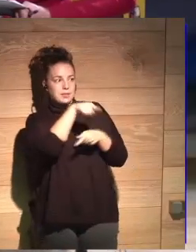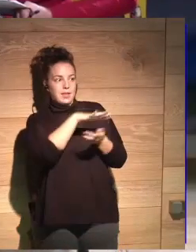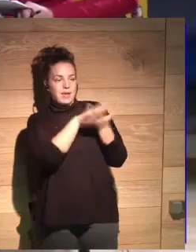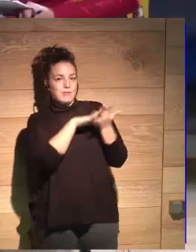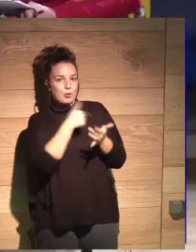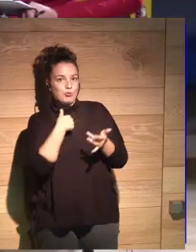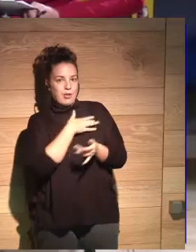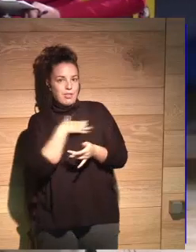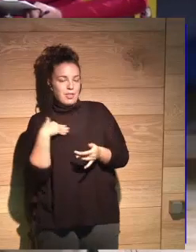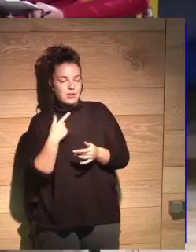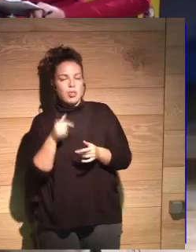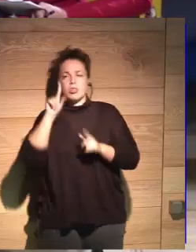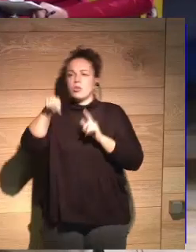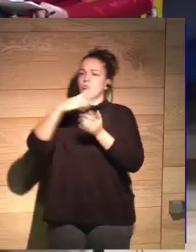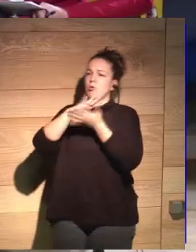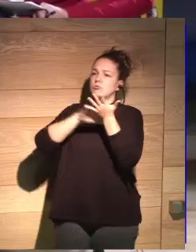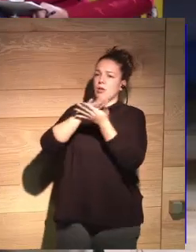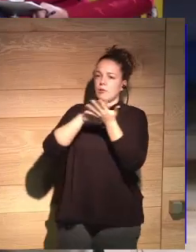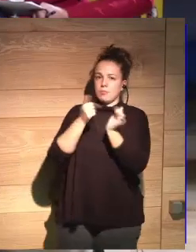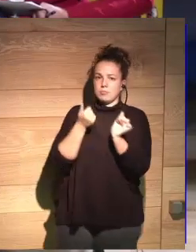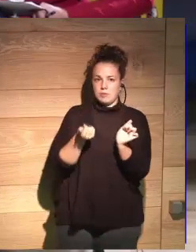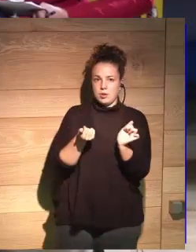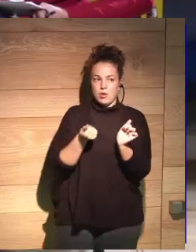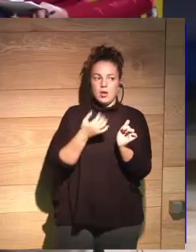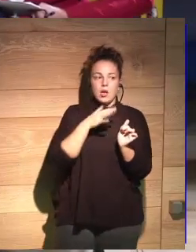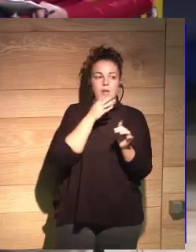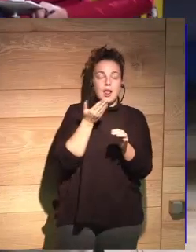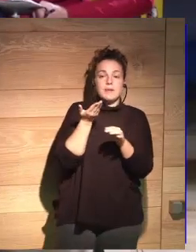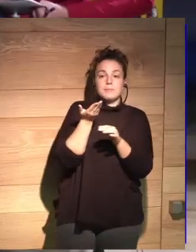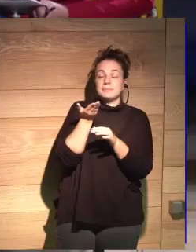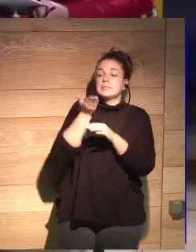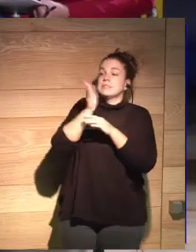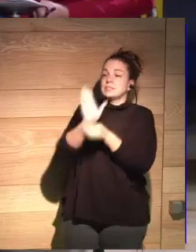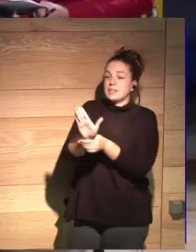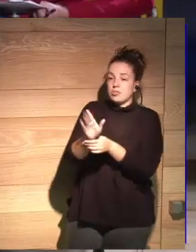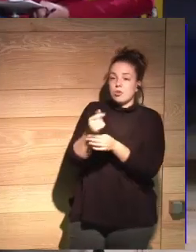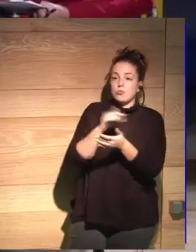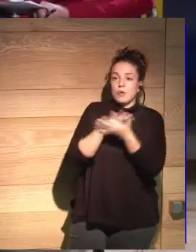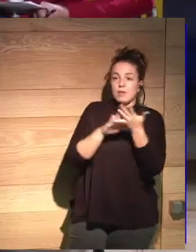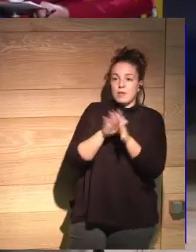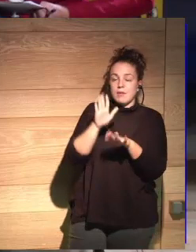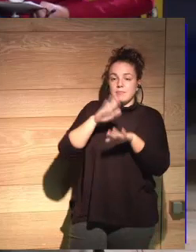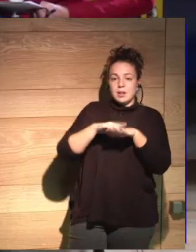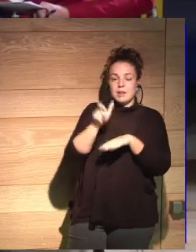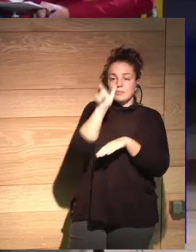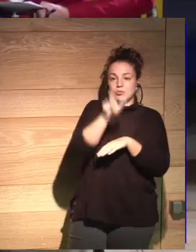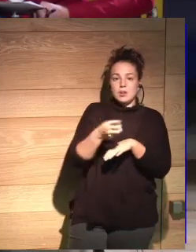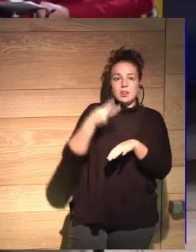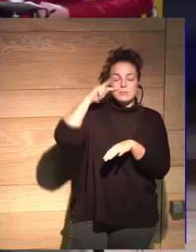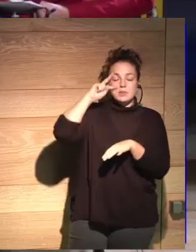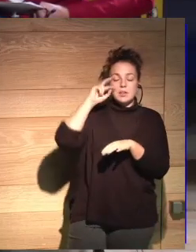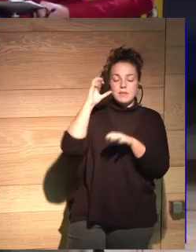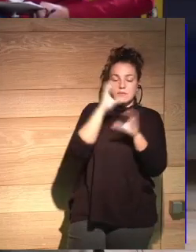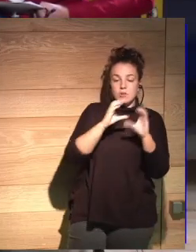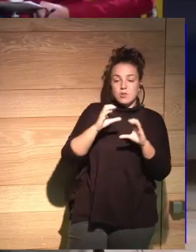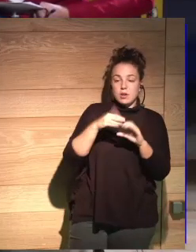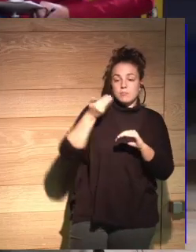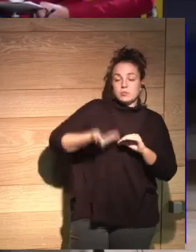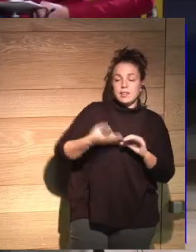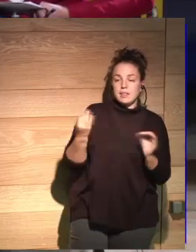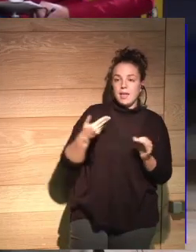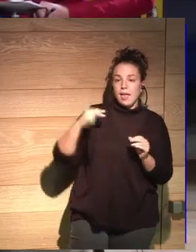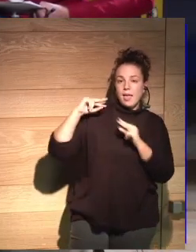Okay, we'll talk about it, but not before. But not in his presentation, he didn't mention it. So for a biologist,